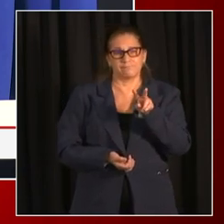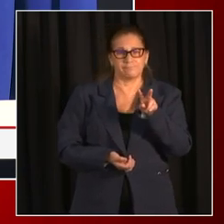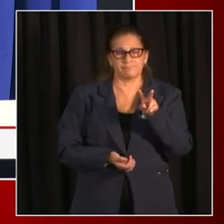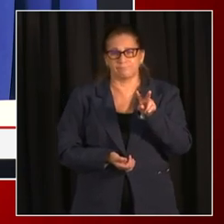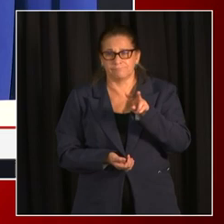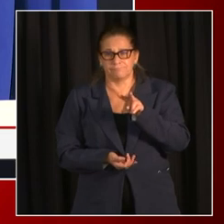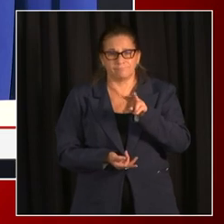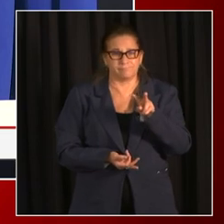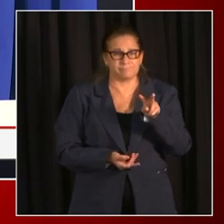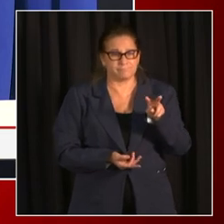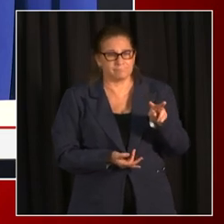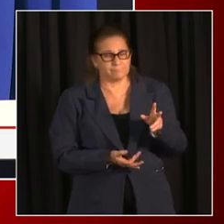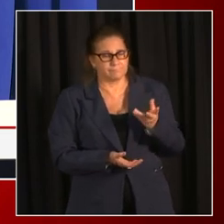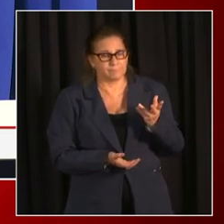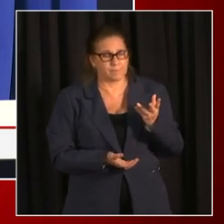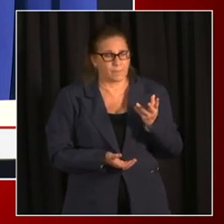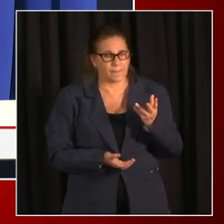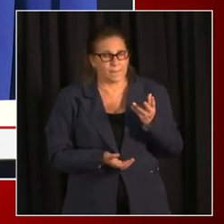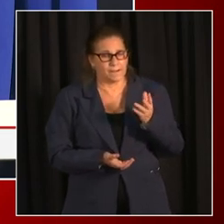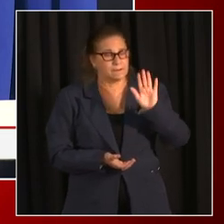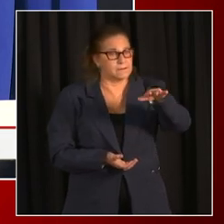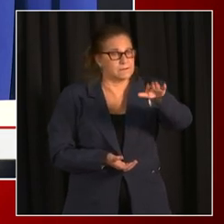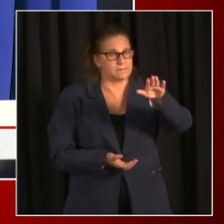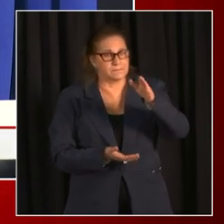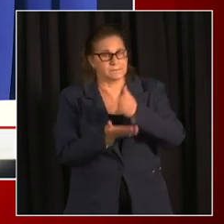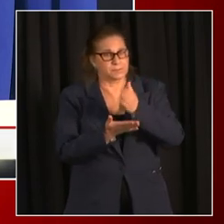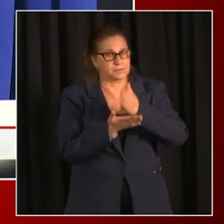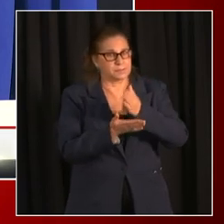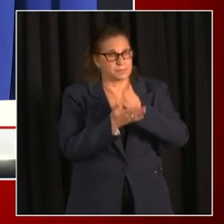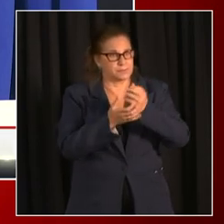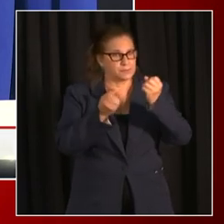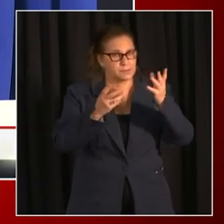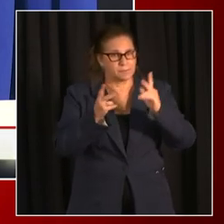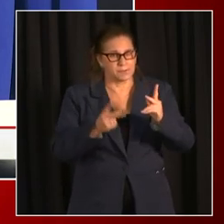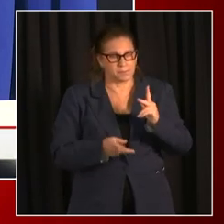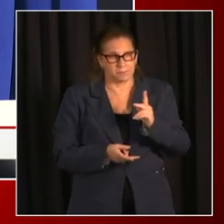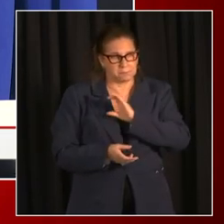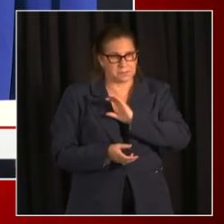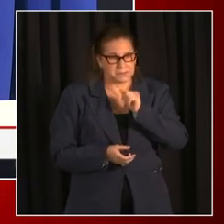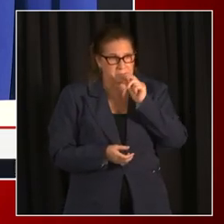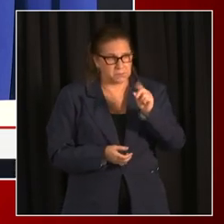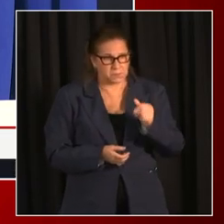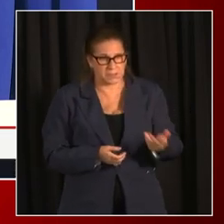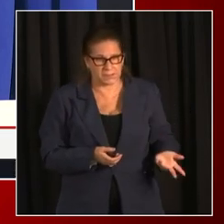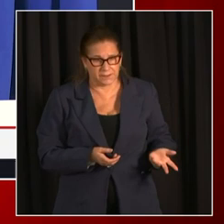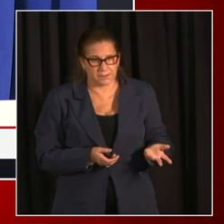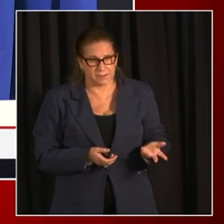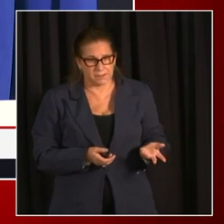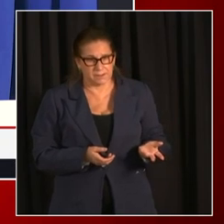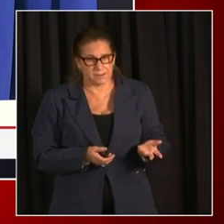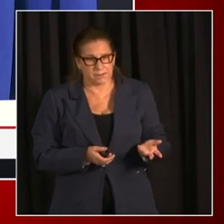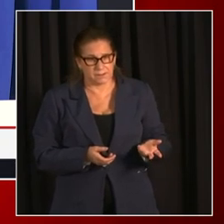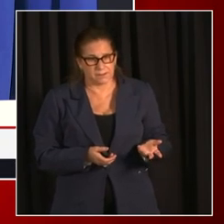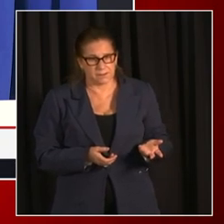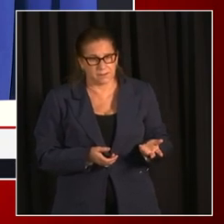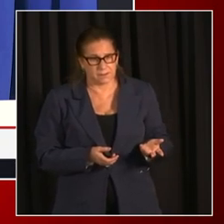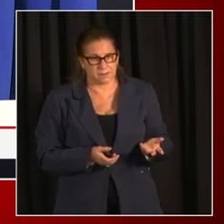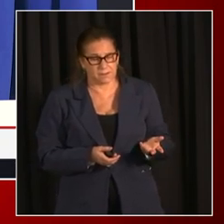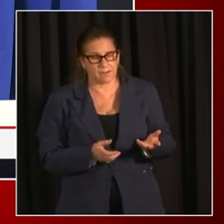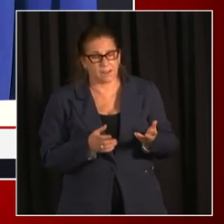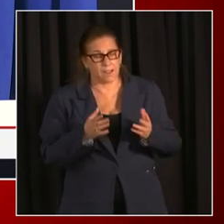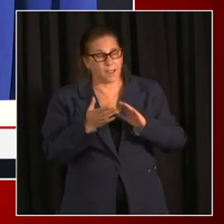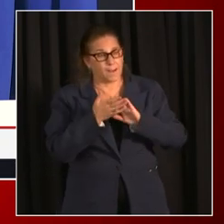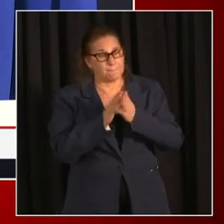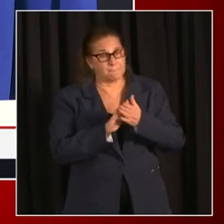attempt to disperse or to kettle or control those crowds. Yet when we see peaceful protesters that turn into